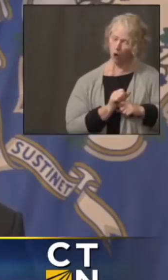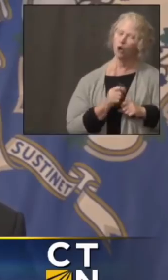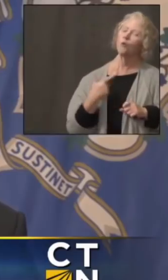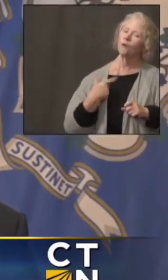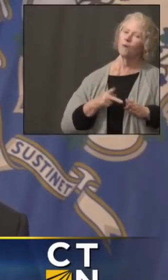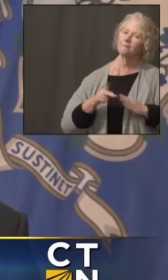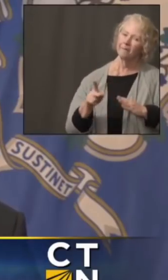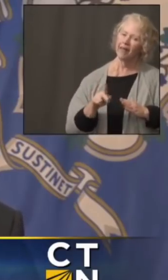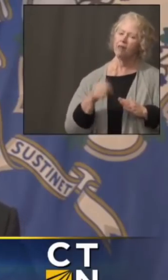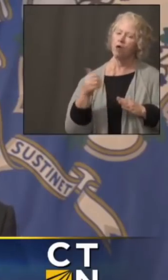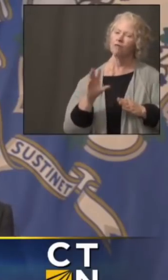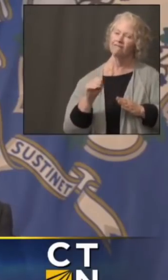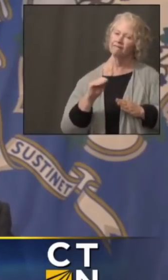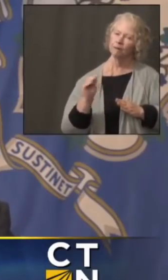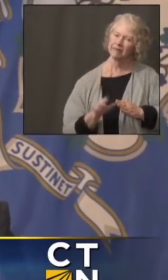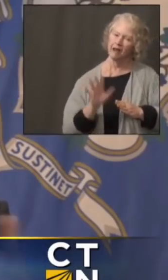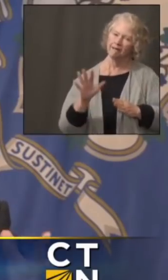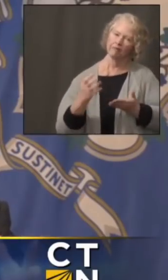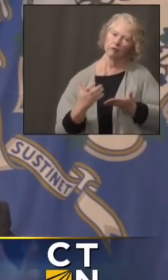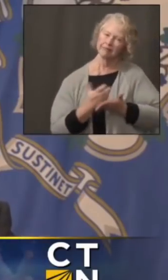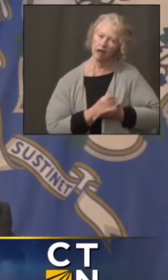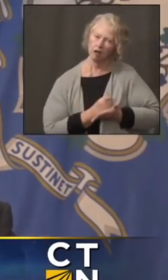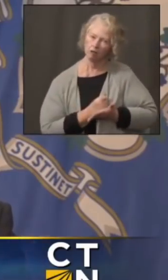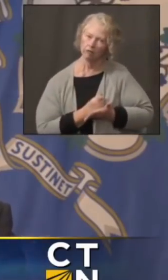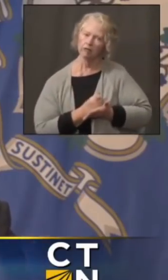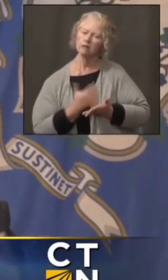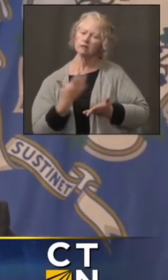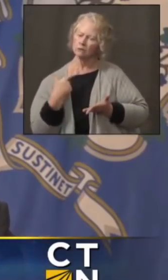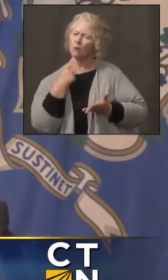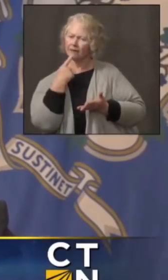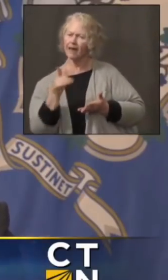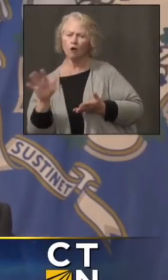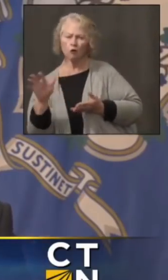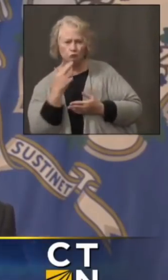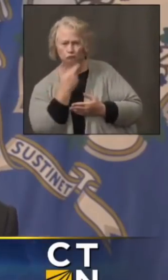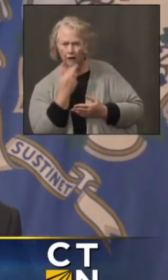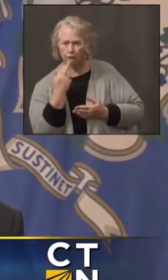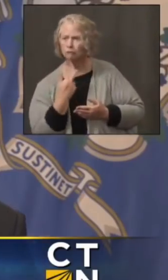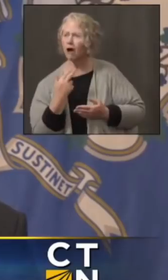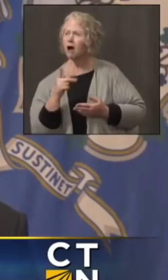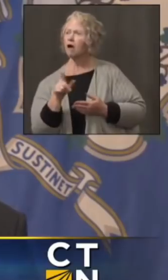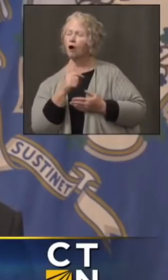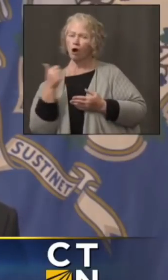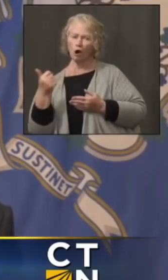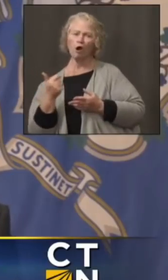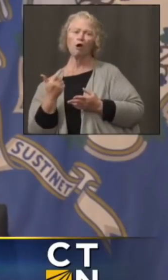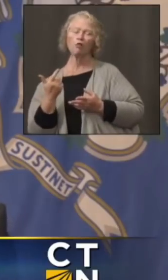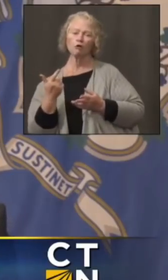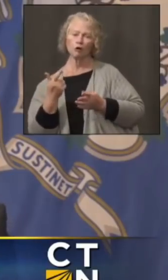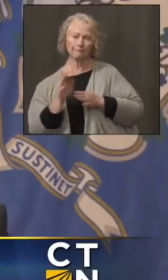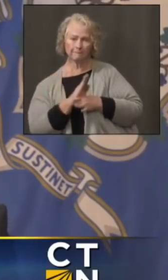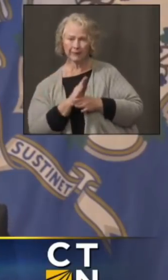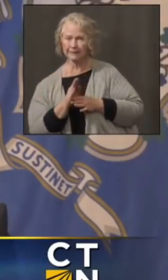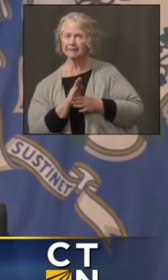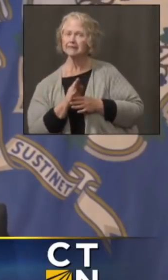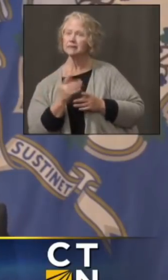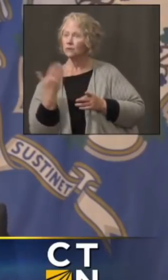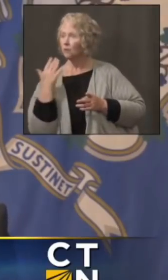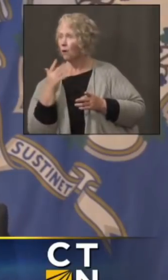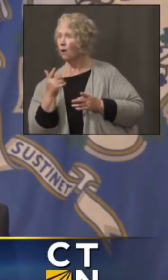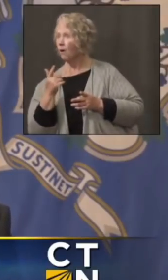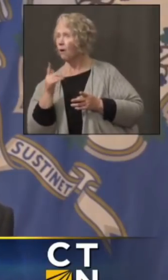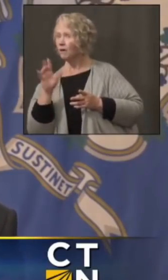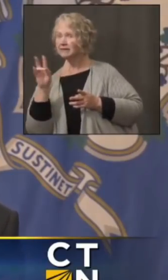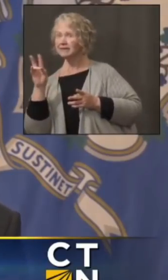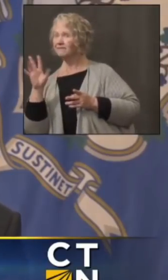So please make sure this is a program that your restaurants and others that are going from 75 to 50% know we're there to